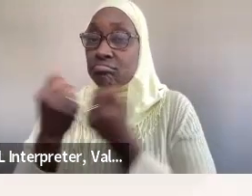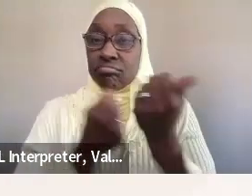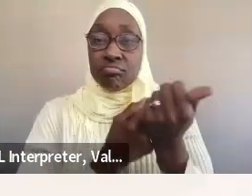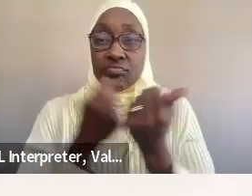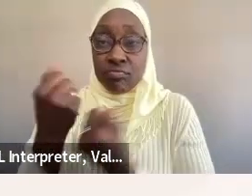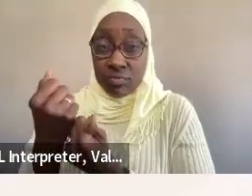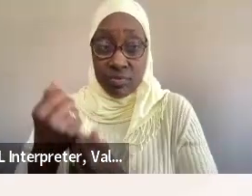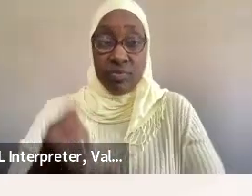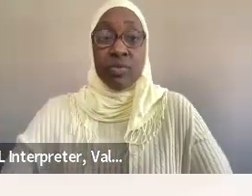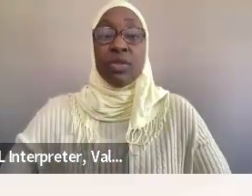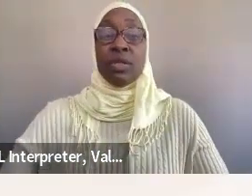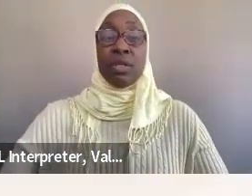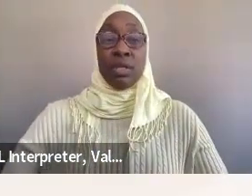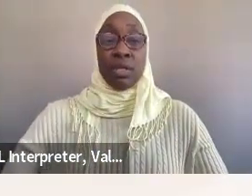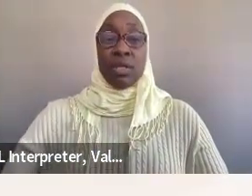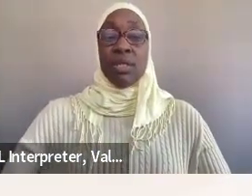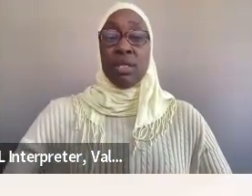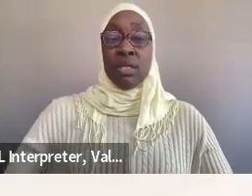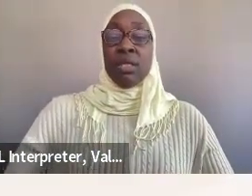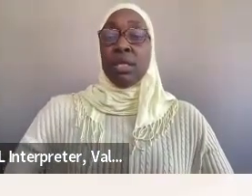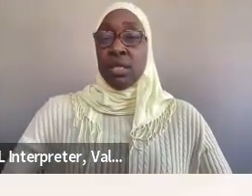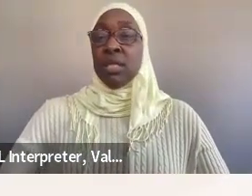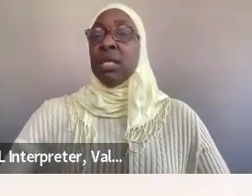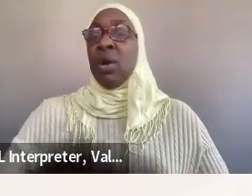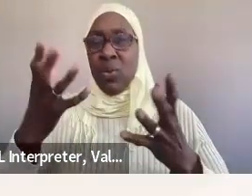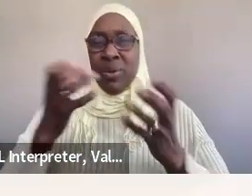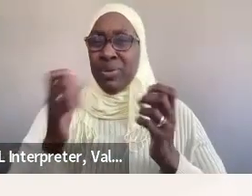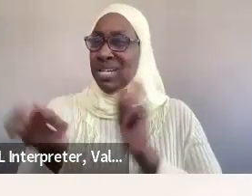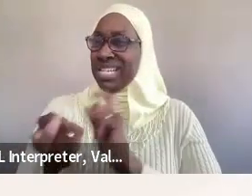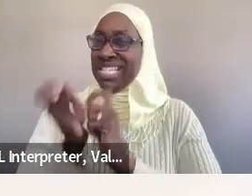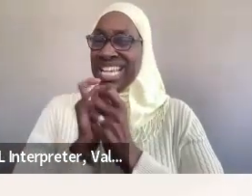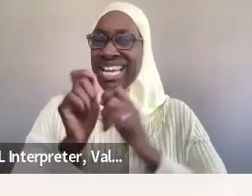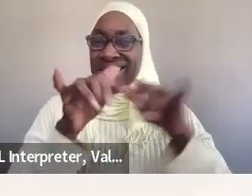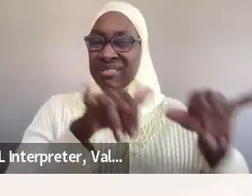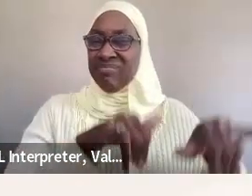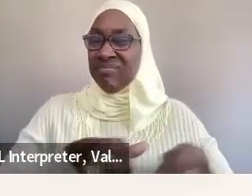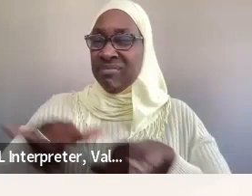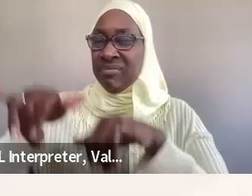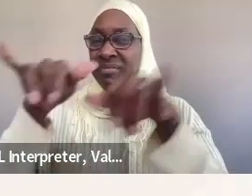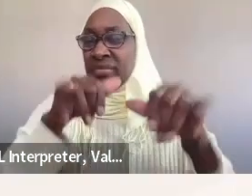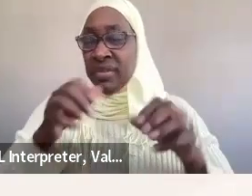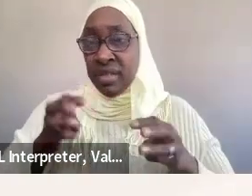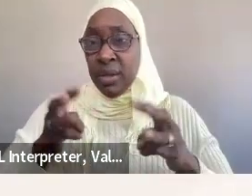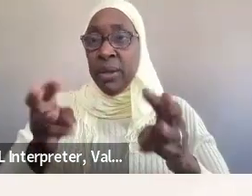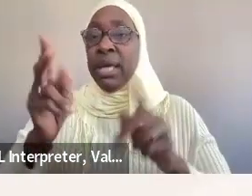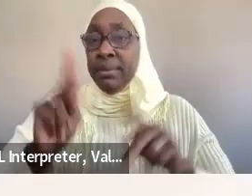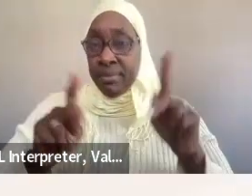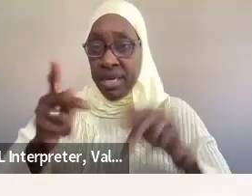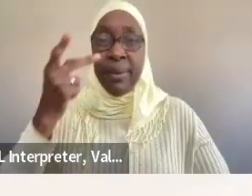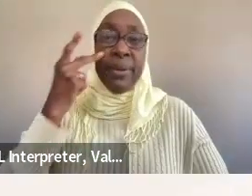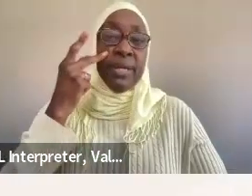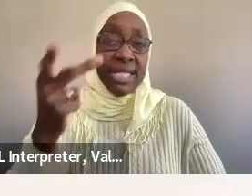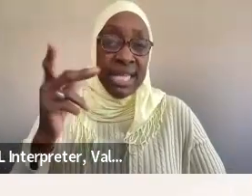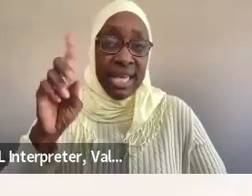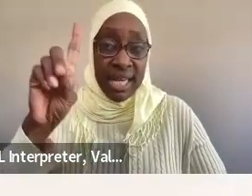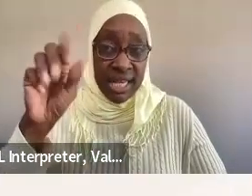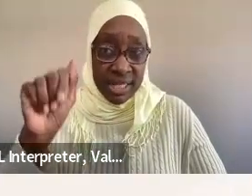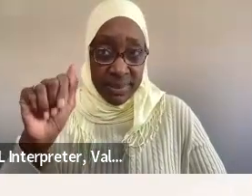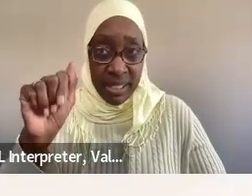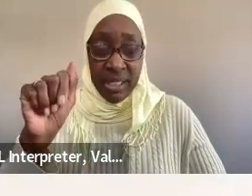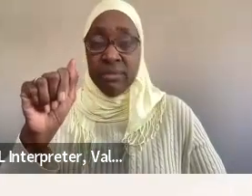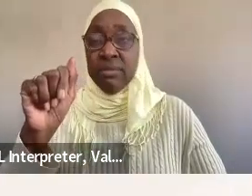health, and changing sort of the status quo of how disability is seen, and addressing sort of